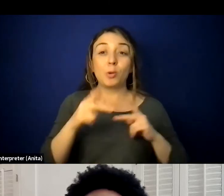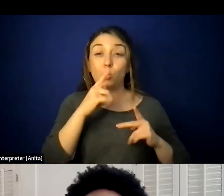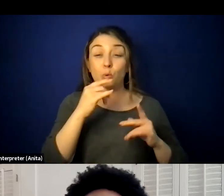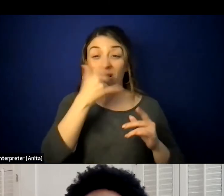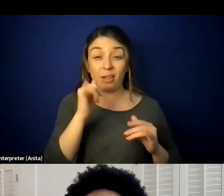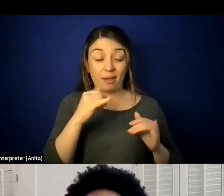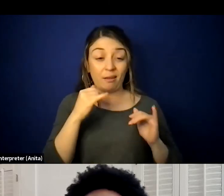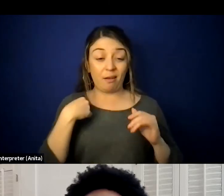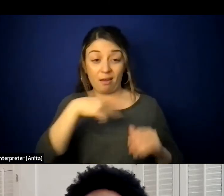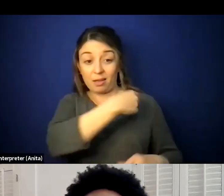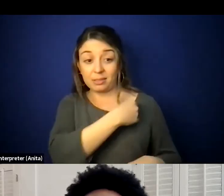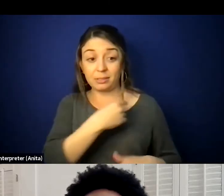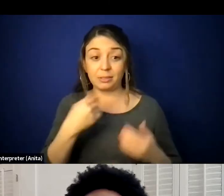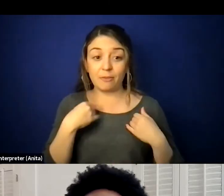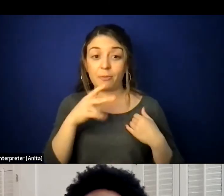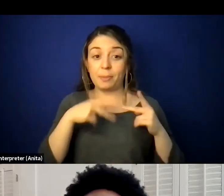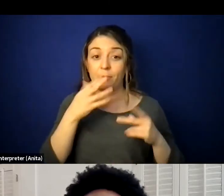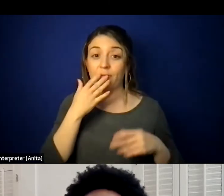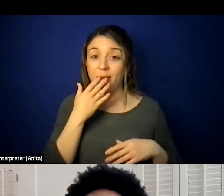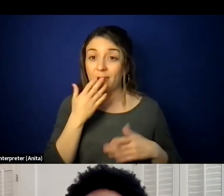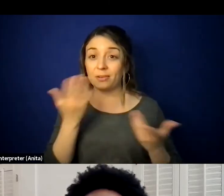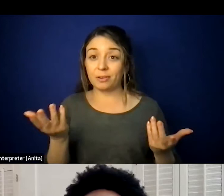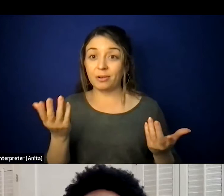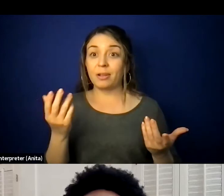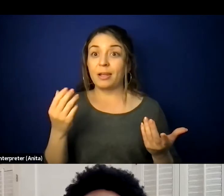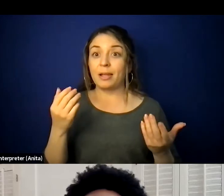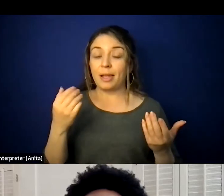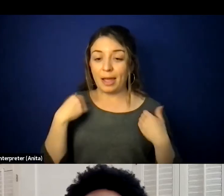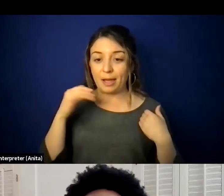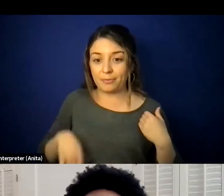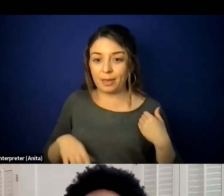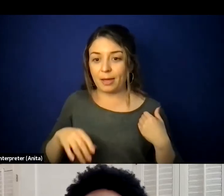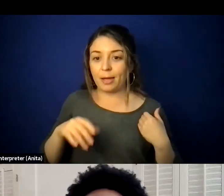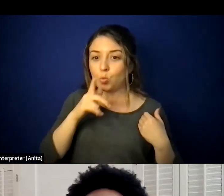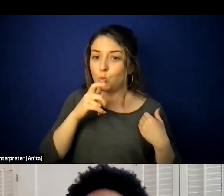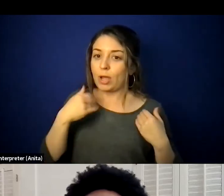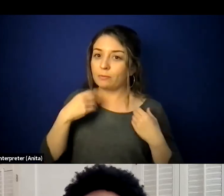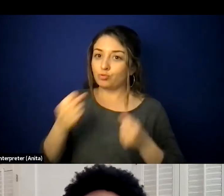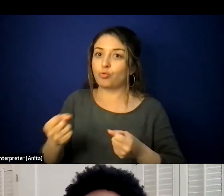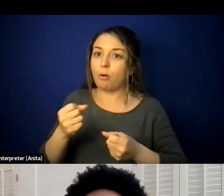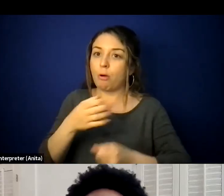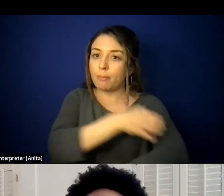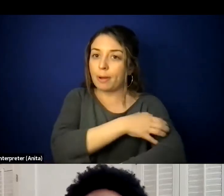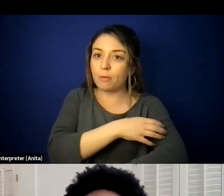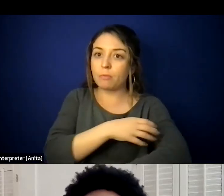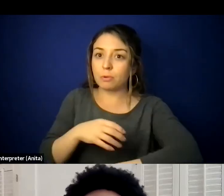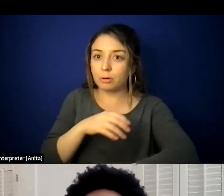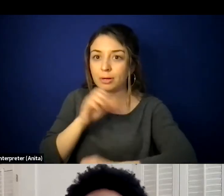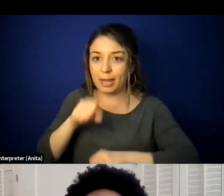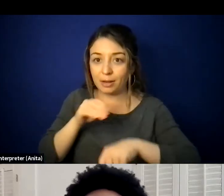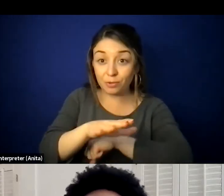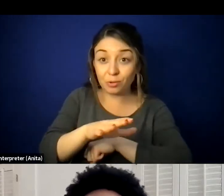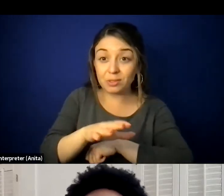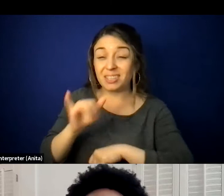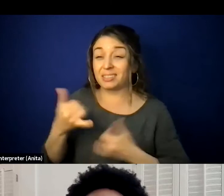the philanthropic sector and are part of organizations that hold influence, that is still